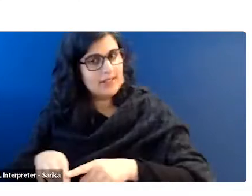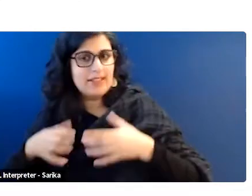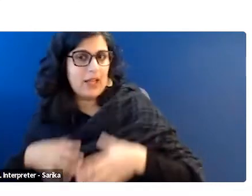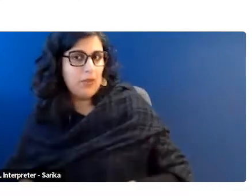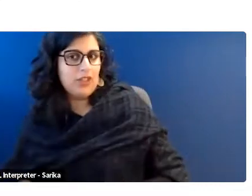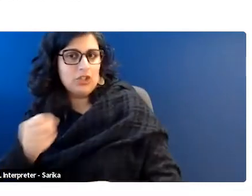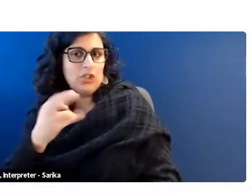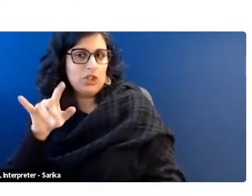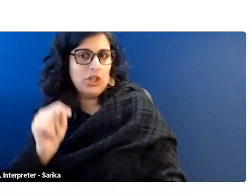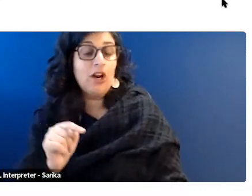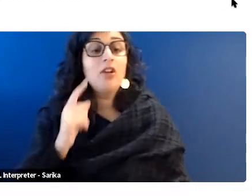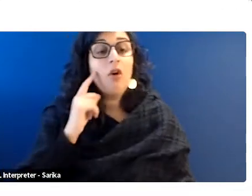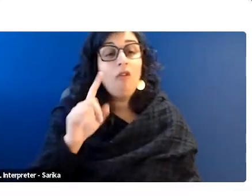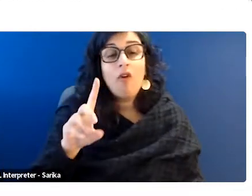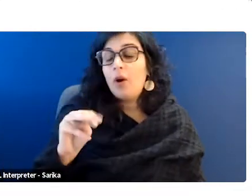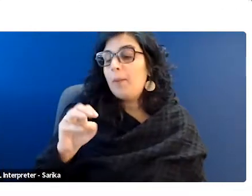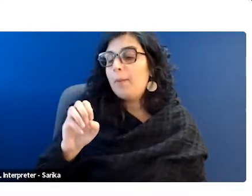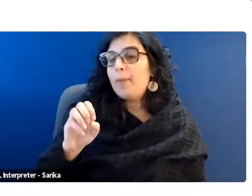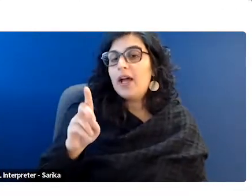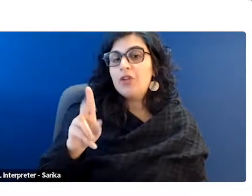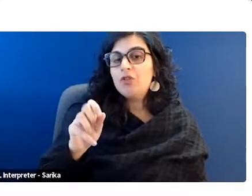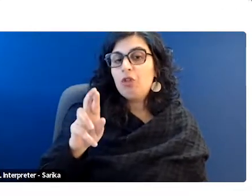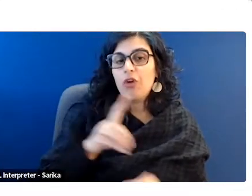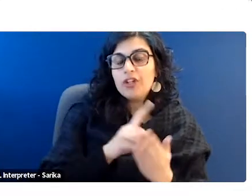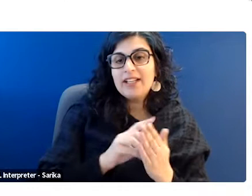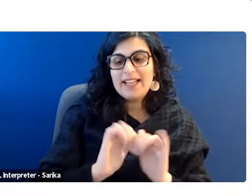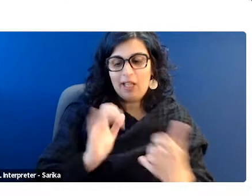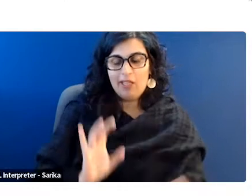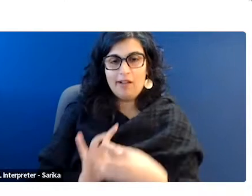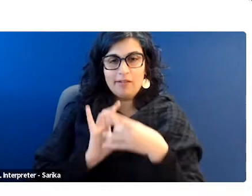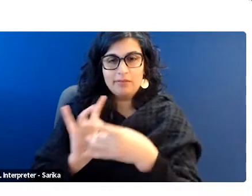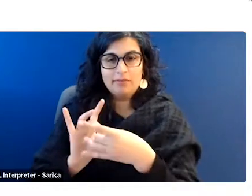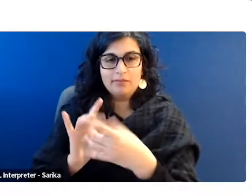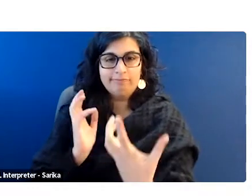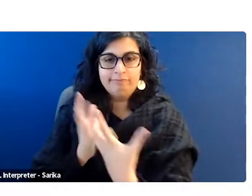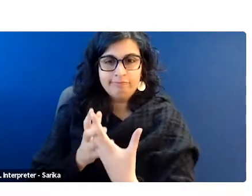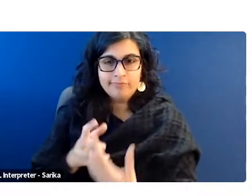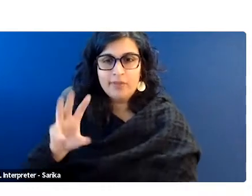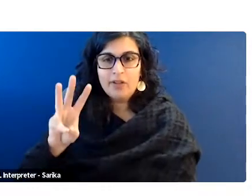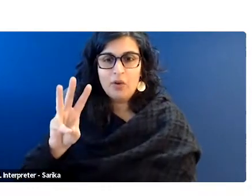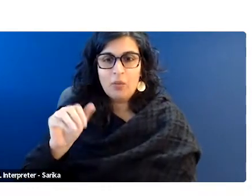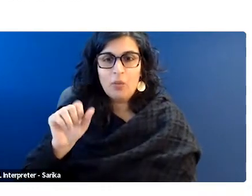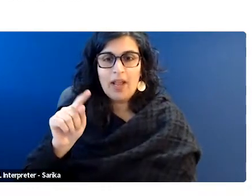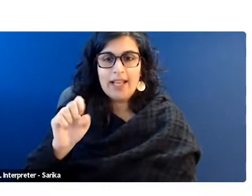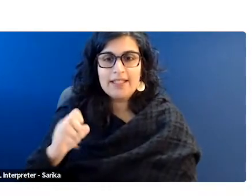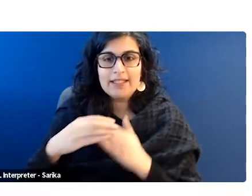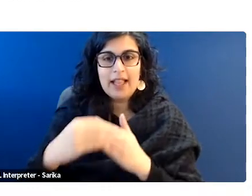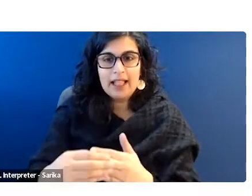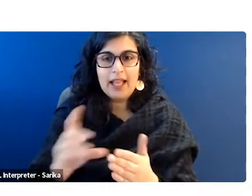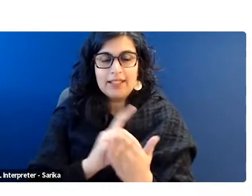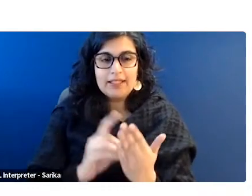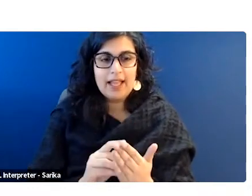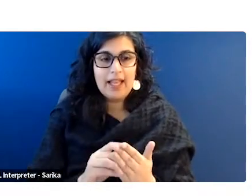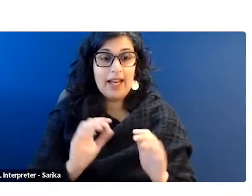terms of modular design and how it relates to waste-led design, the modular design can help